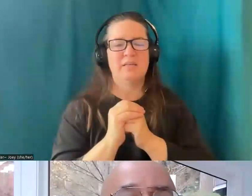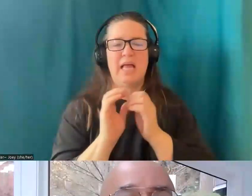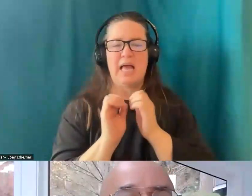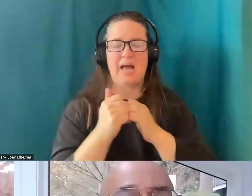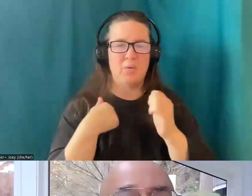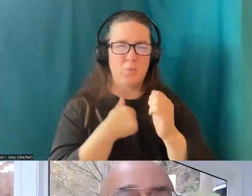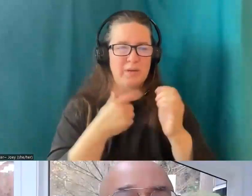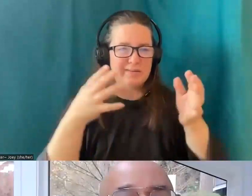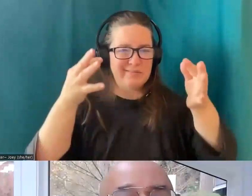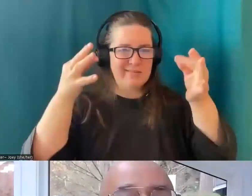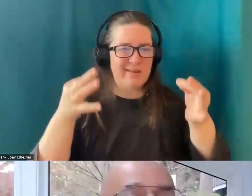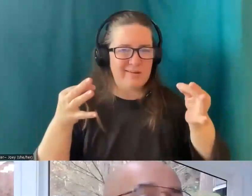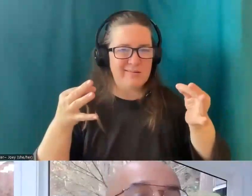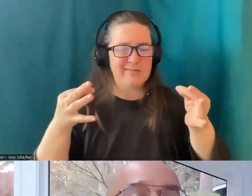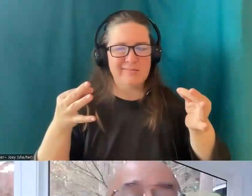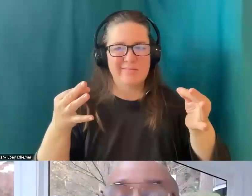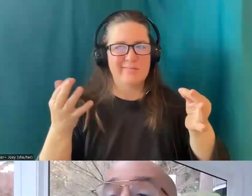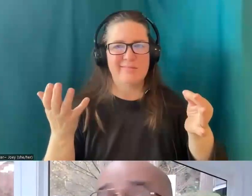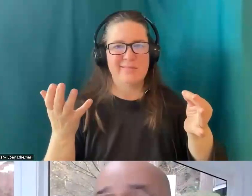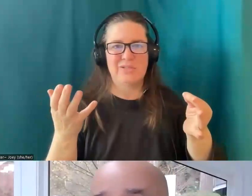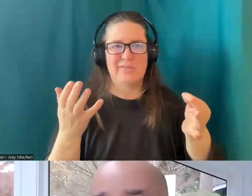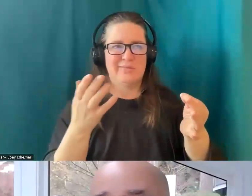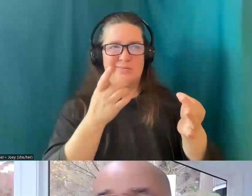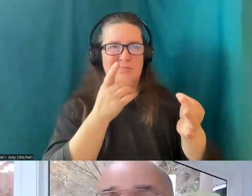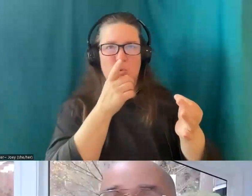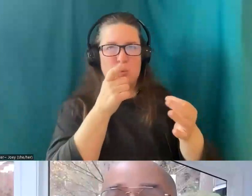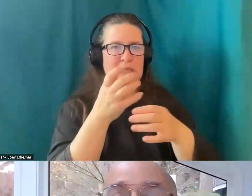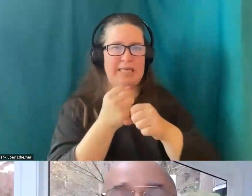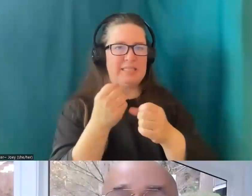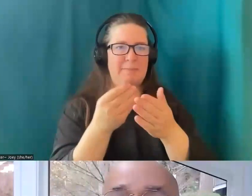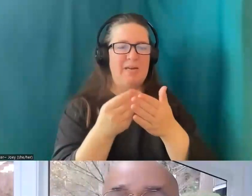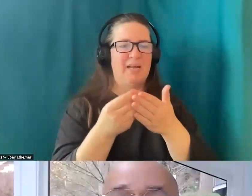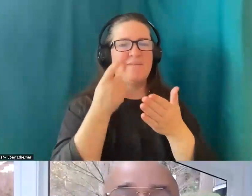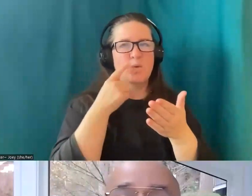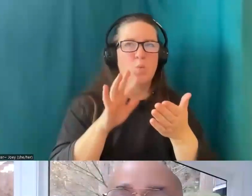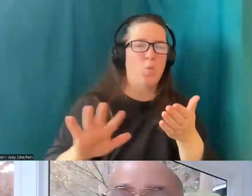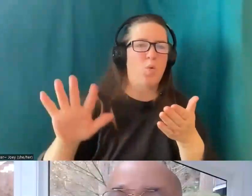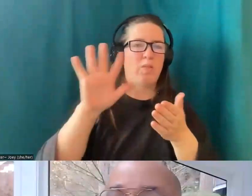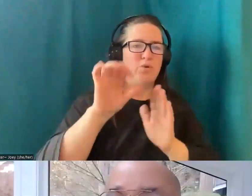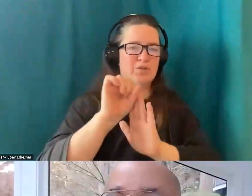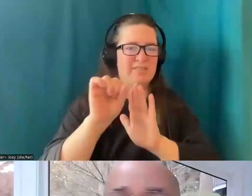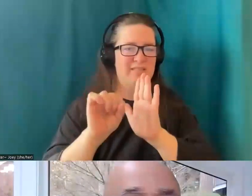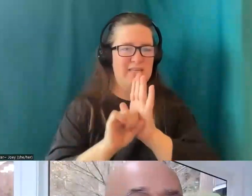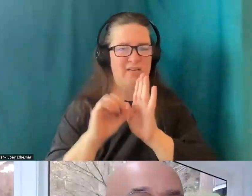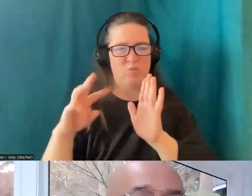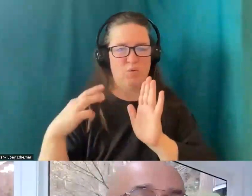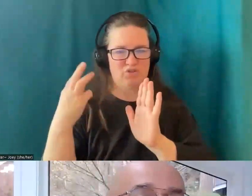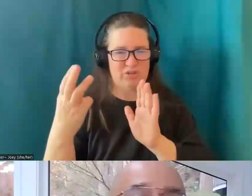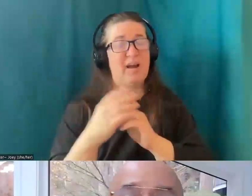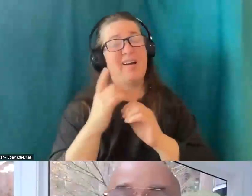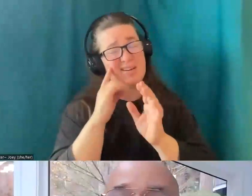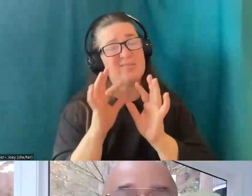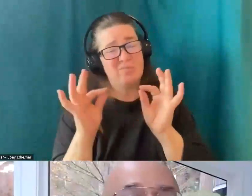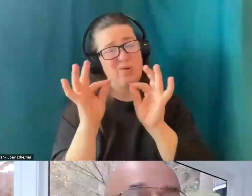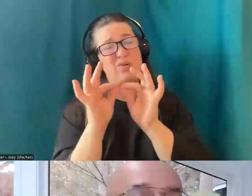decide the money that goes to the whole state, like, and how we were doing that, because I think that's an important question to talk about.